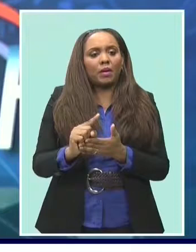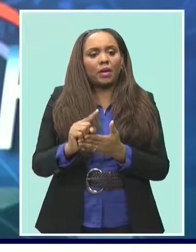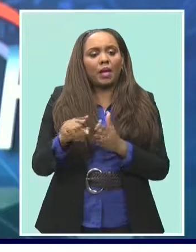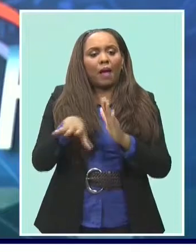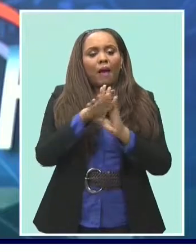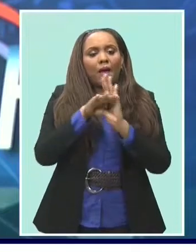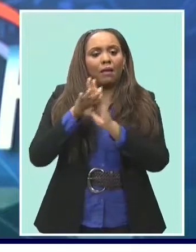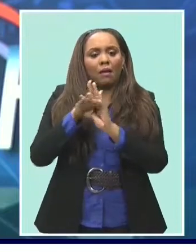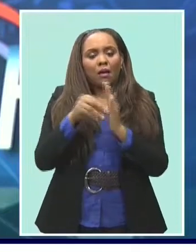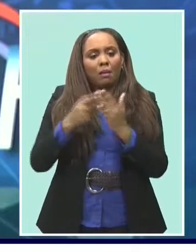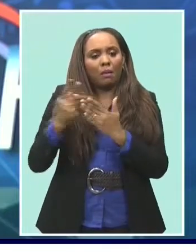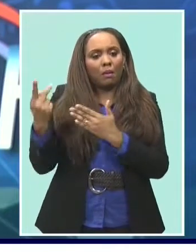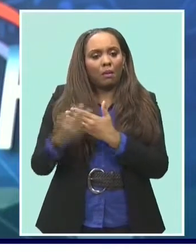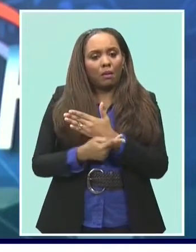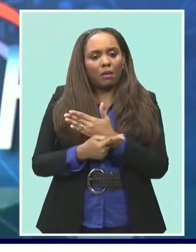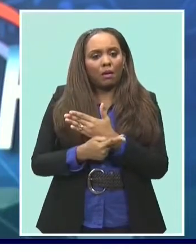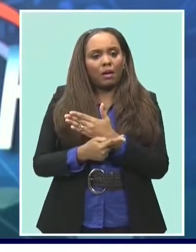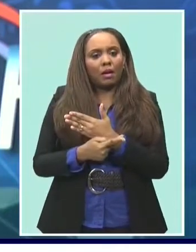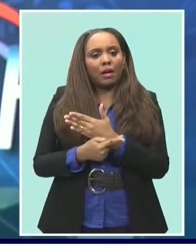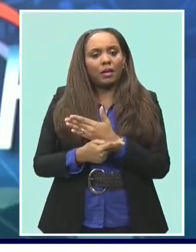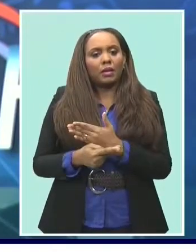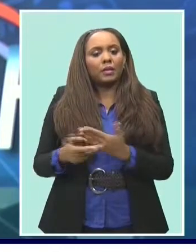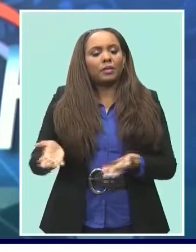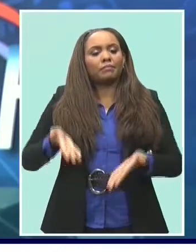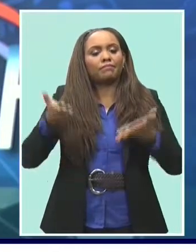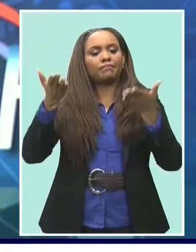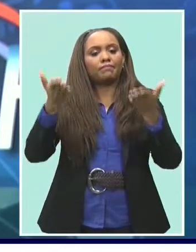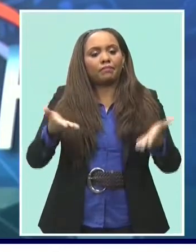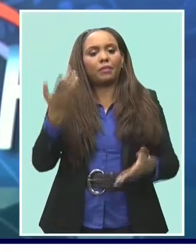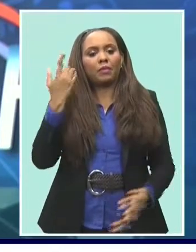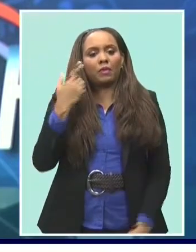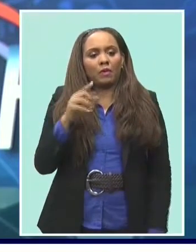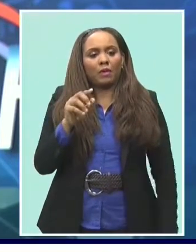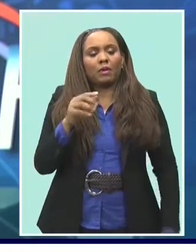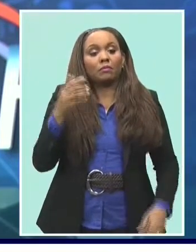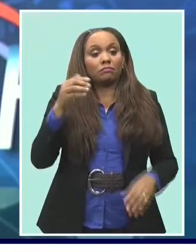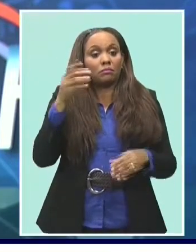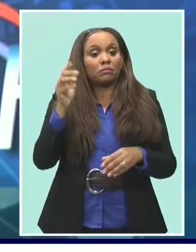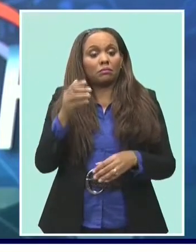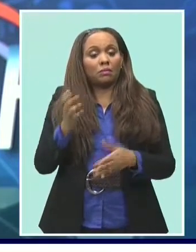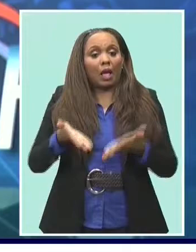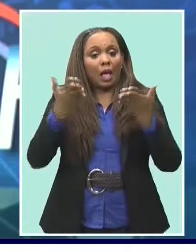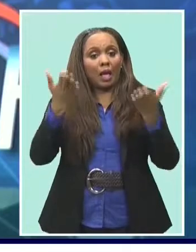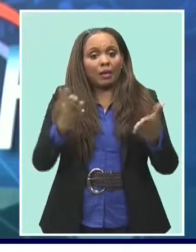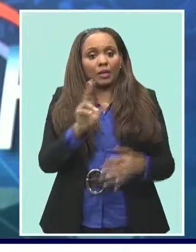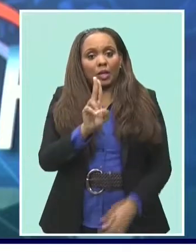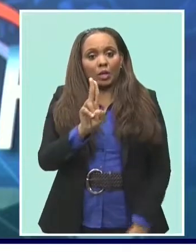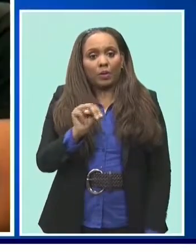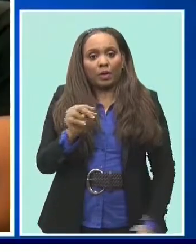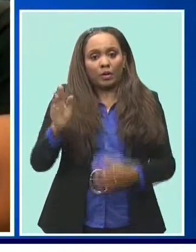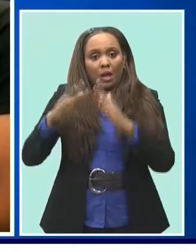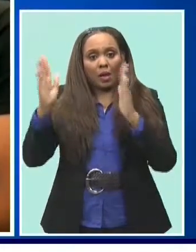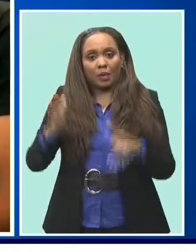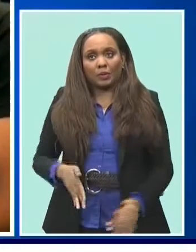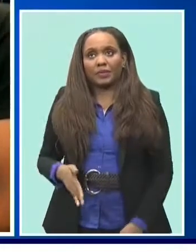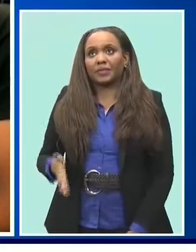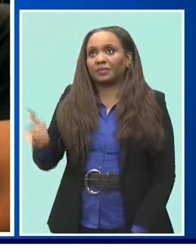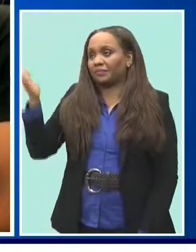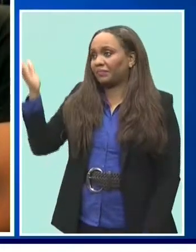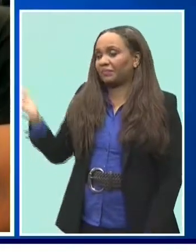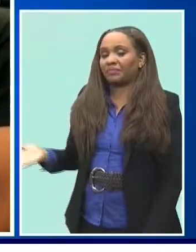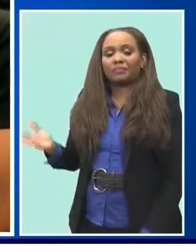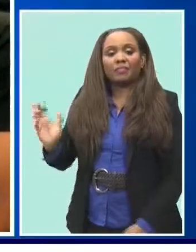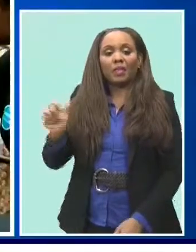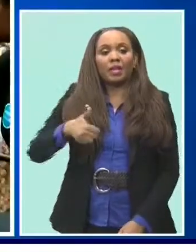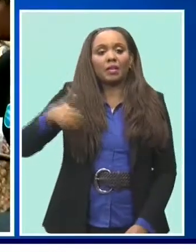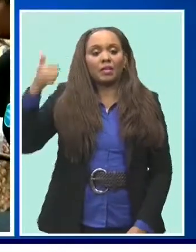Video 246. Kishmar Singist was at UN House for the closing ceremony. The call by a senior government